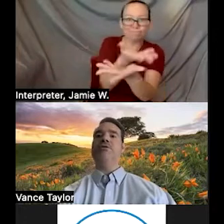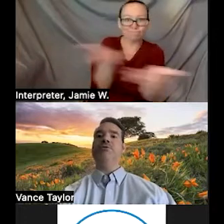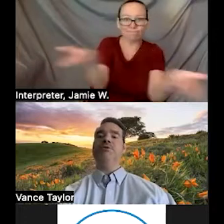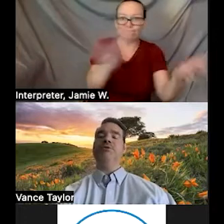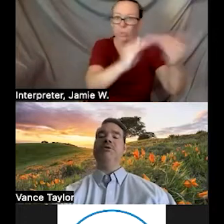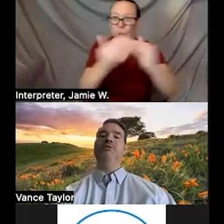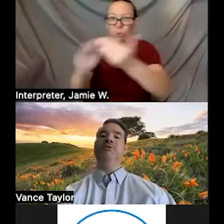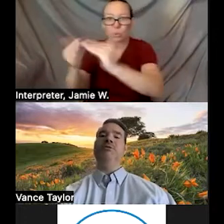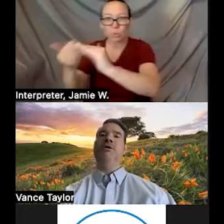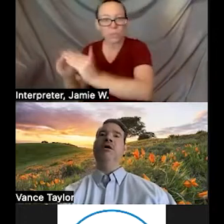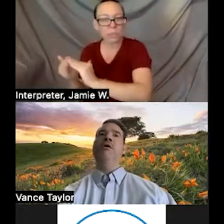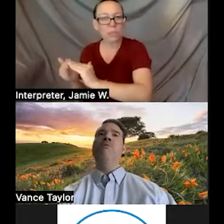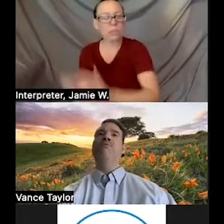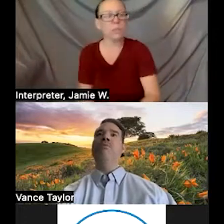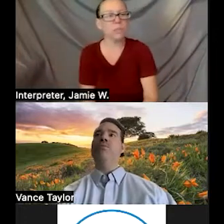areas the hospitals exist.